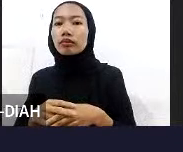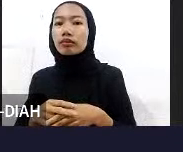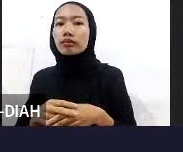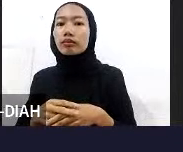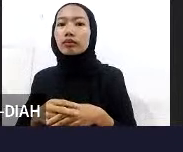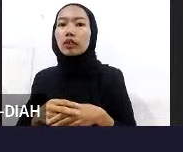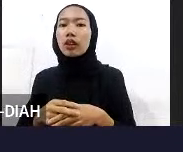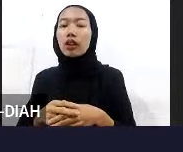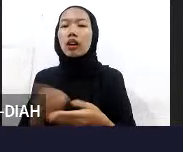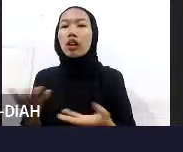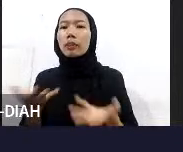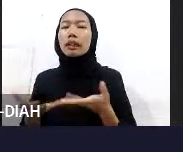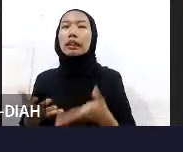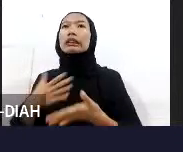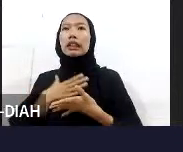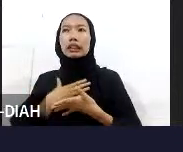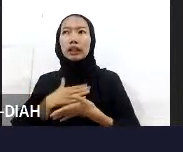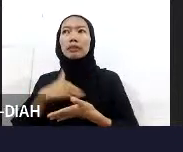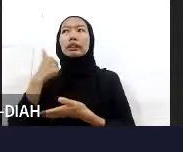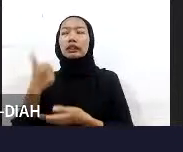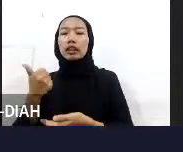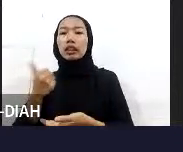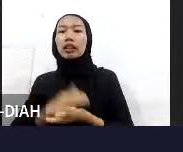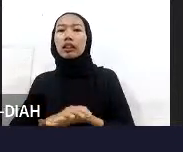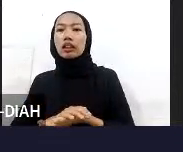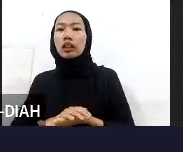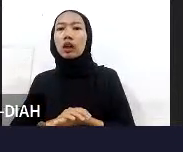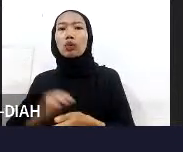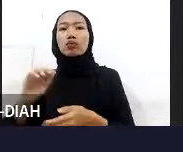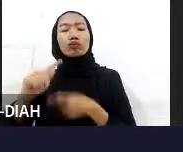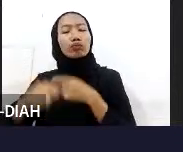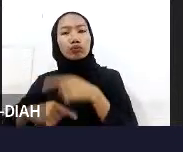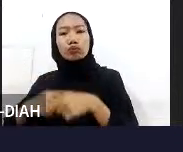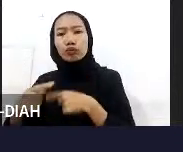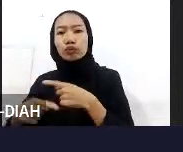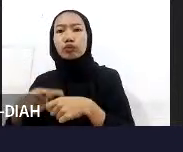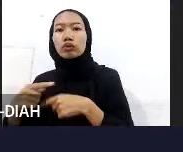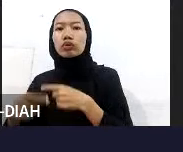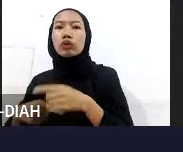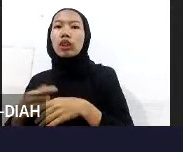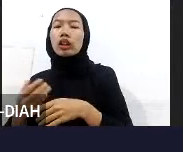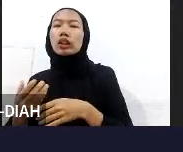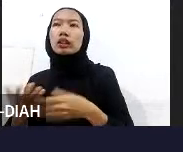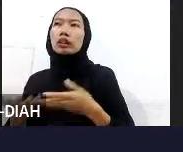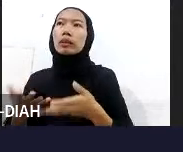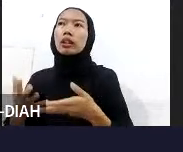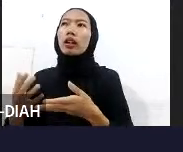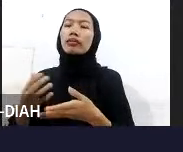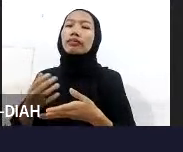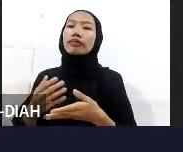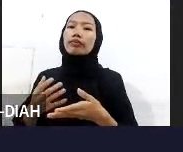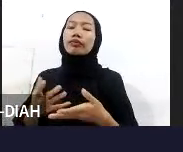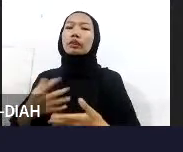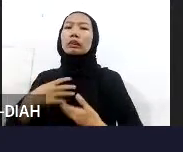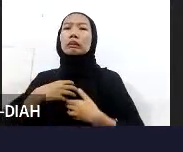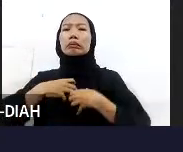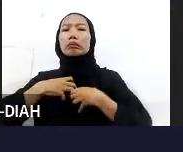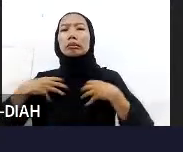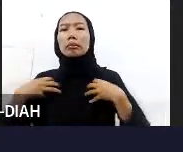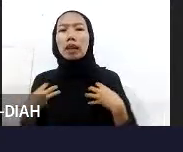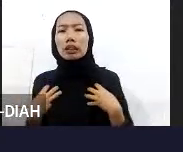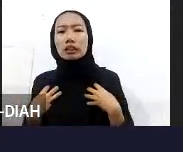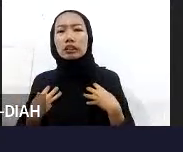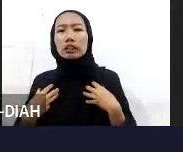anxiety or depression or mental illness of sorts. And they look at